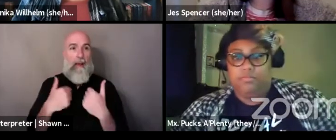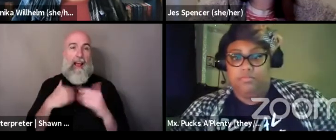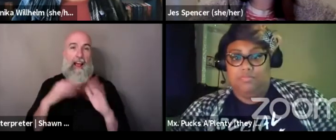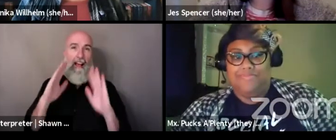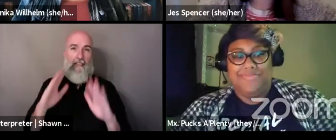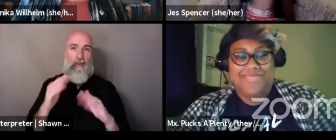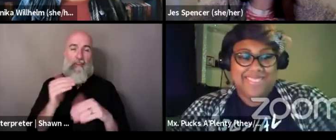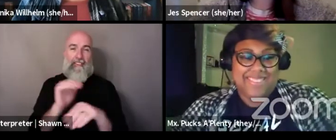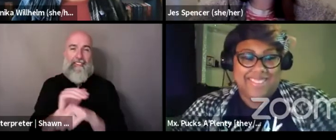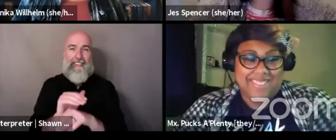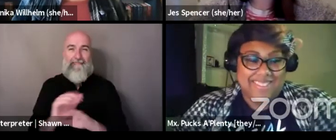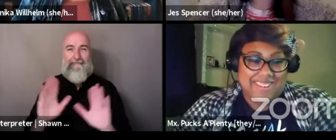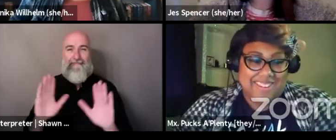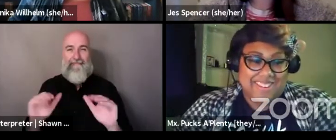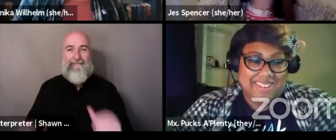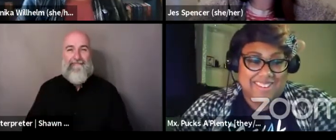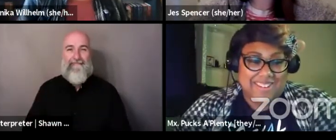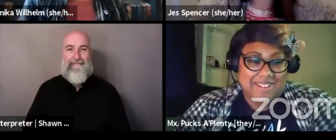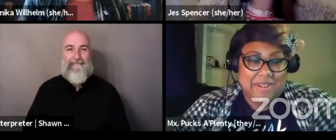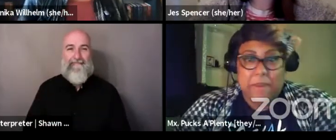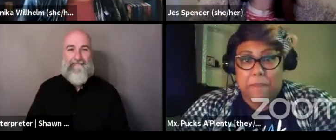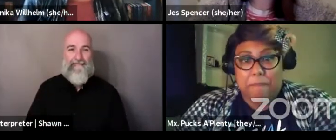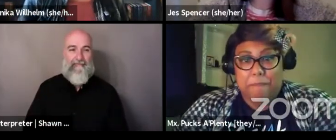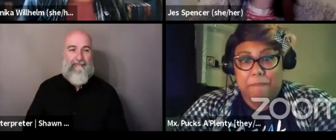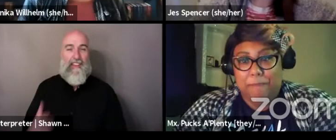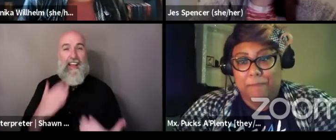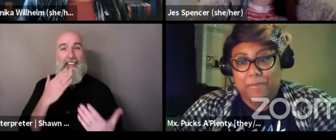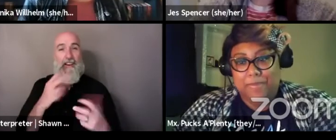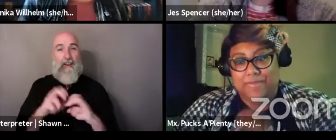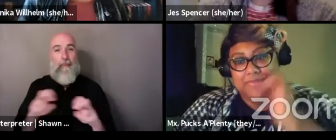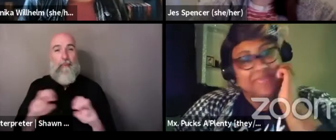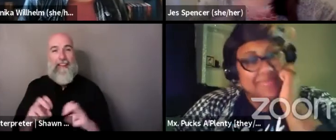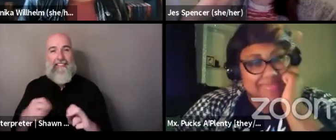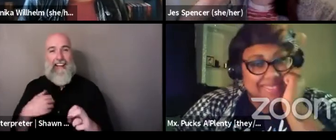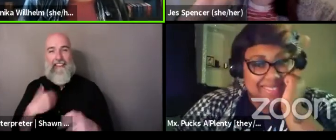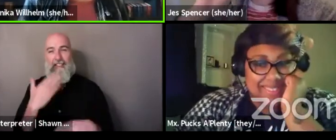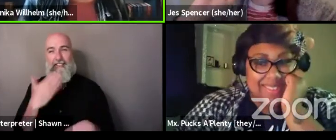lovely evening. Thank you so much. And thank you to our panelists. God, what a good combo. Thanks for having me.